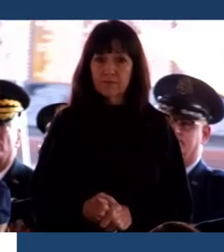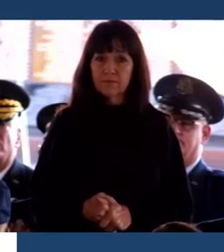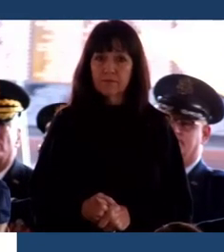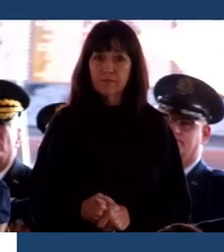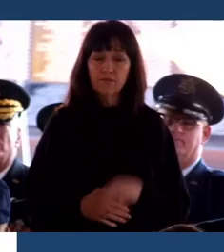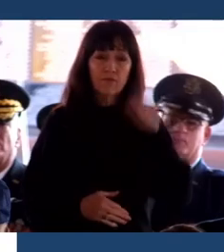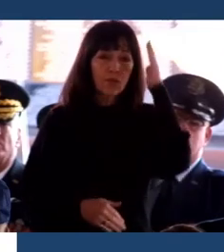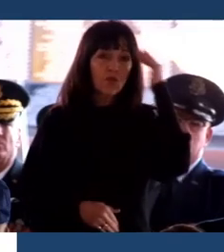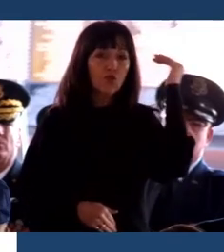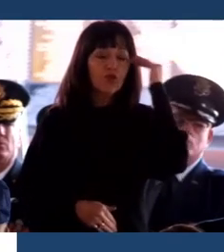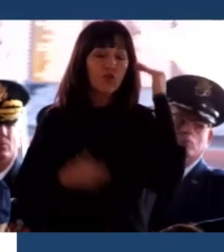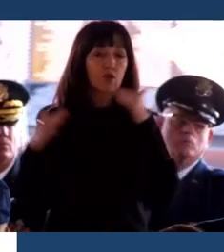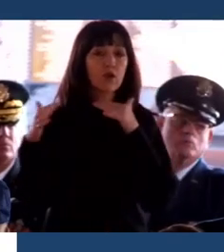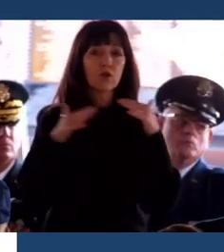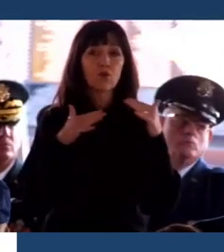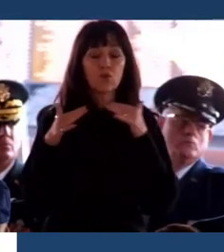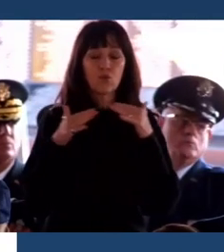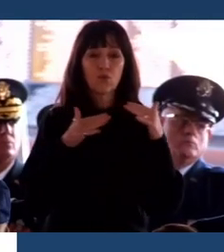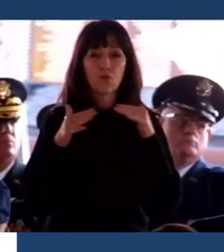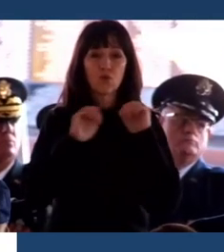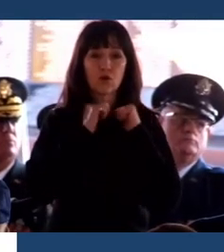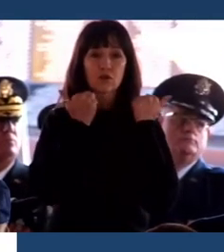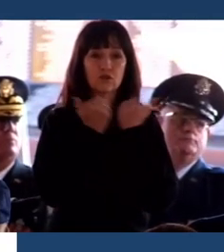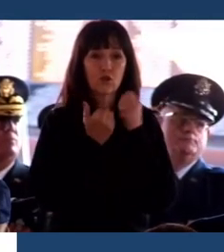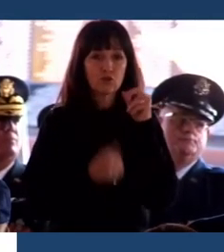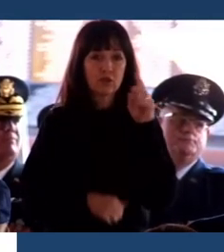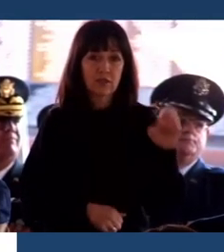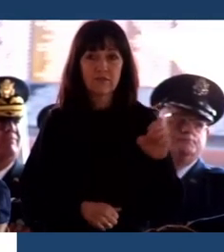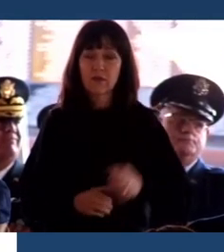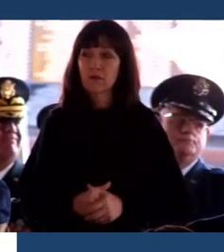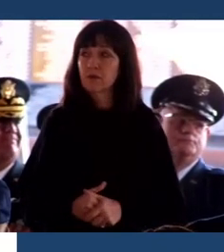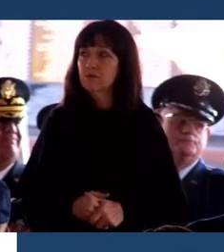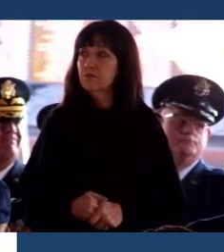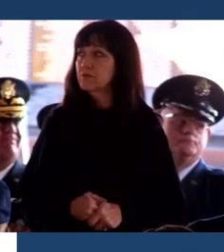Korean War Veterans Association of Delaware.